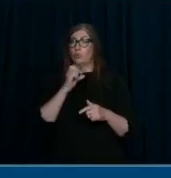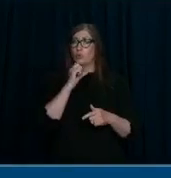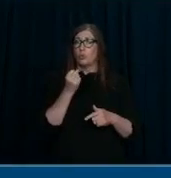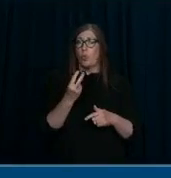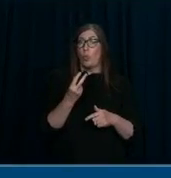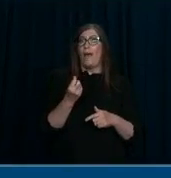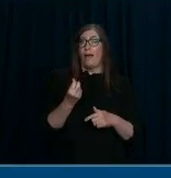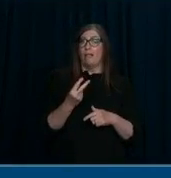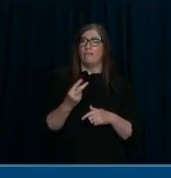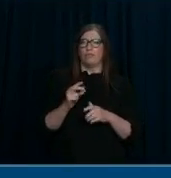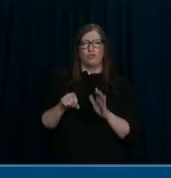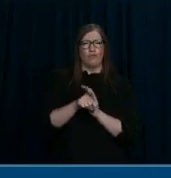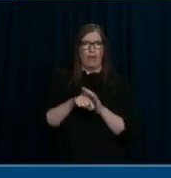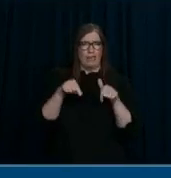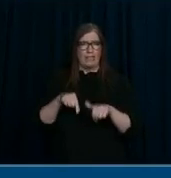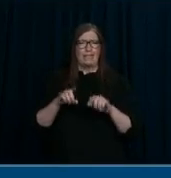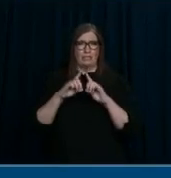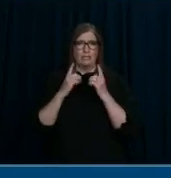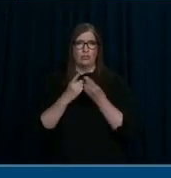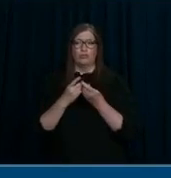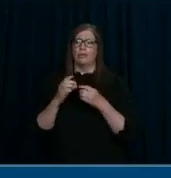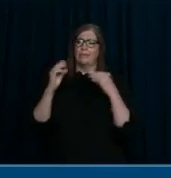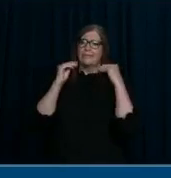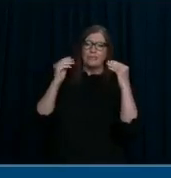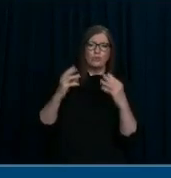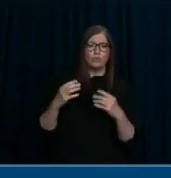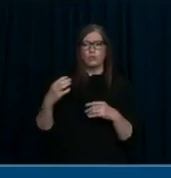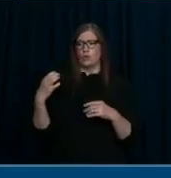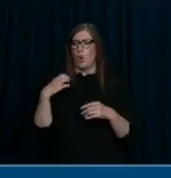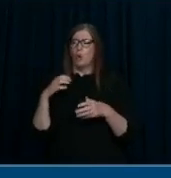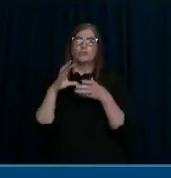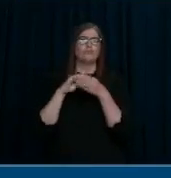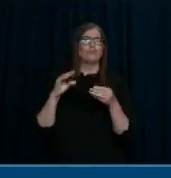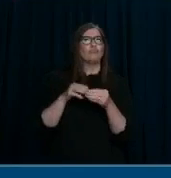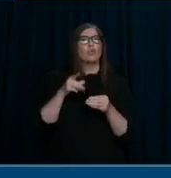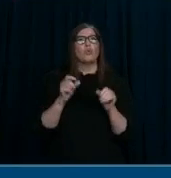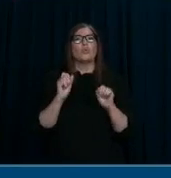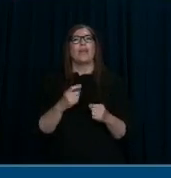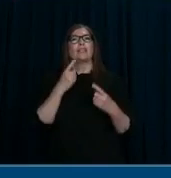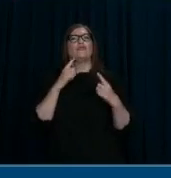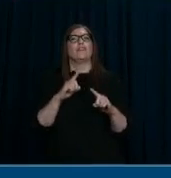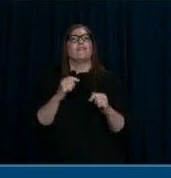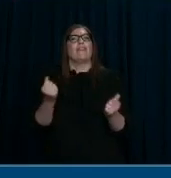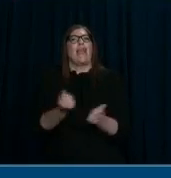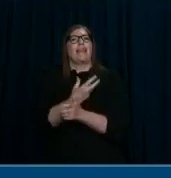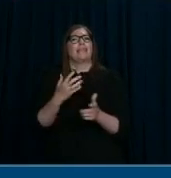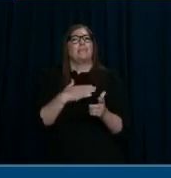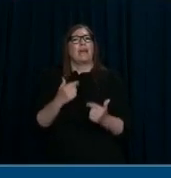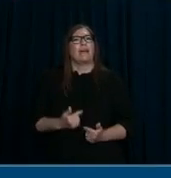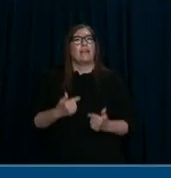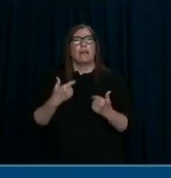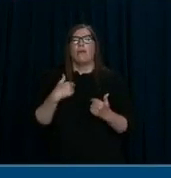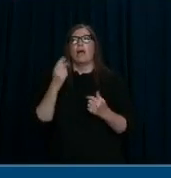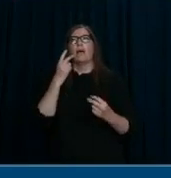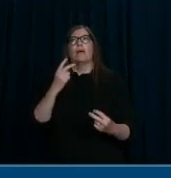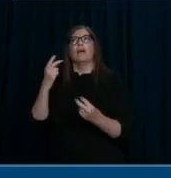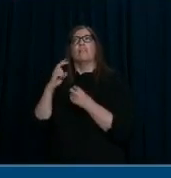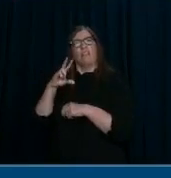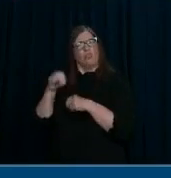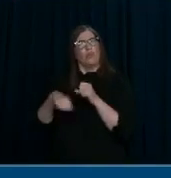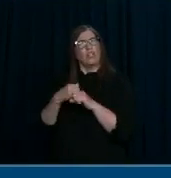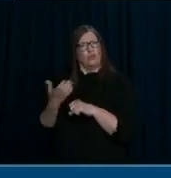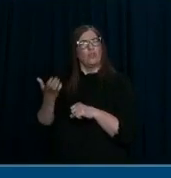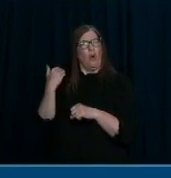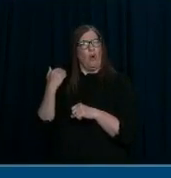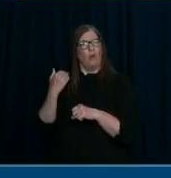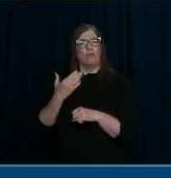my coaches led me to believe that I could achieve anything that I wanted to achieve in life. But when I think about what it was like growing up here 30 years ago, it was much